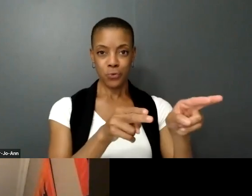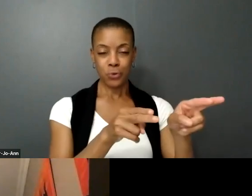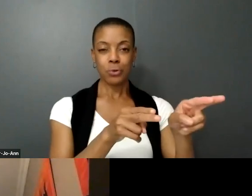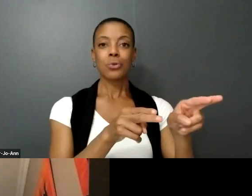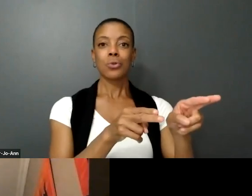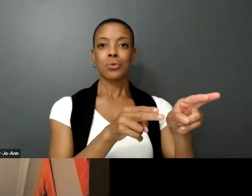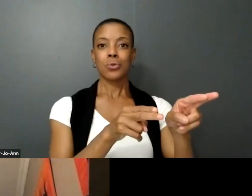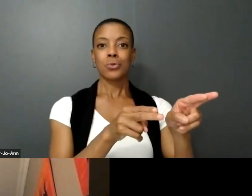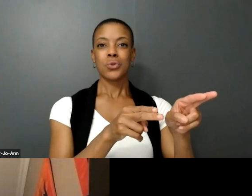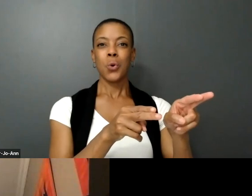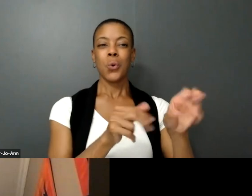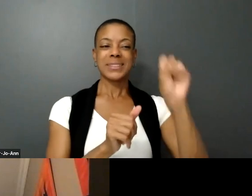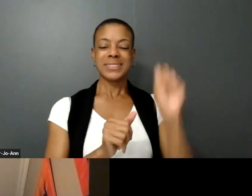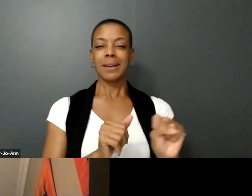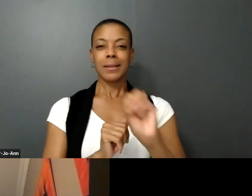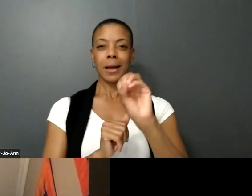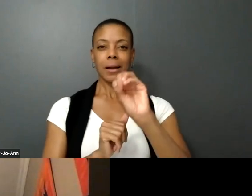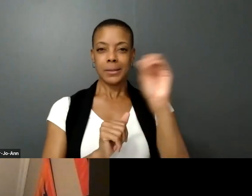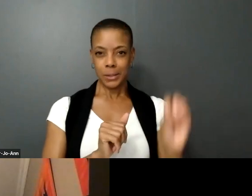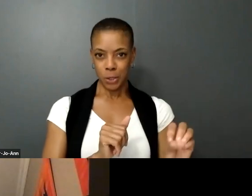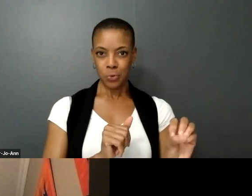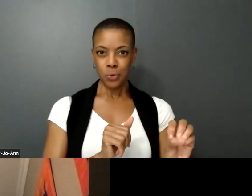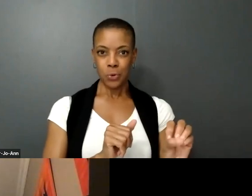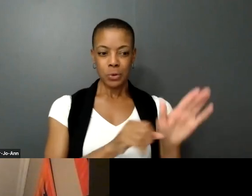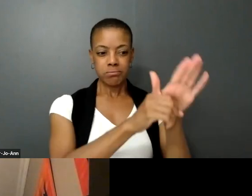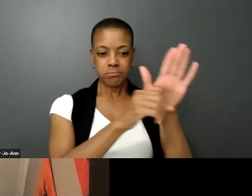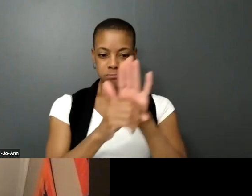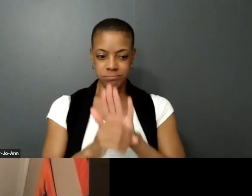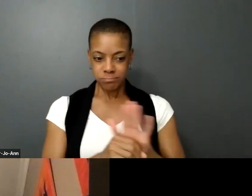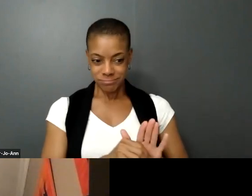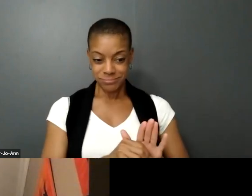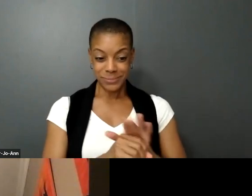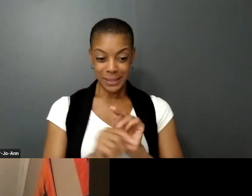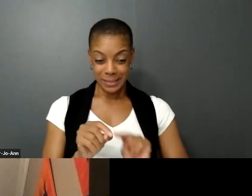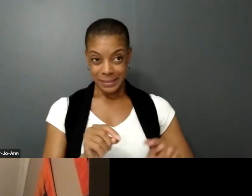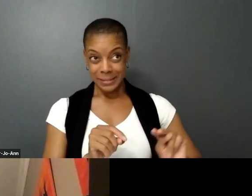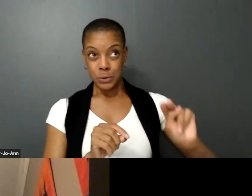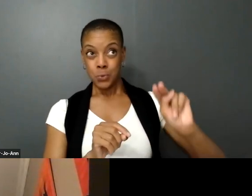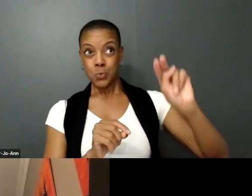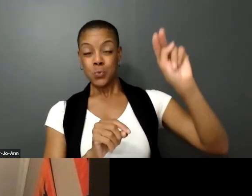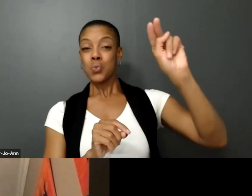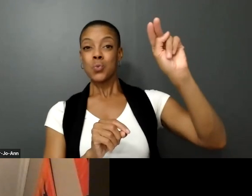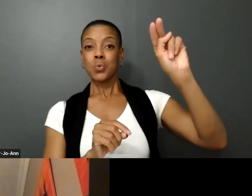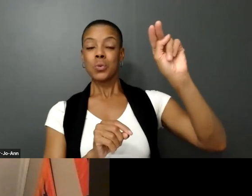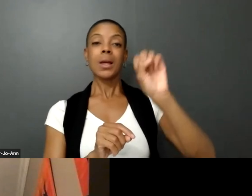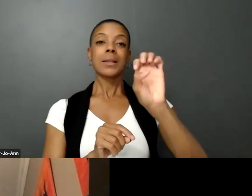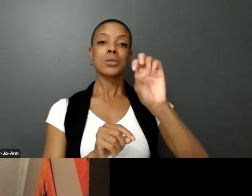in our Southern Ontario region, and even up along the North Shore, where Mississauga is, or Serpent